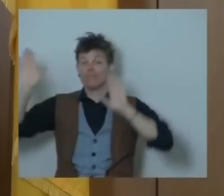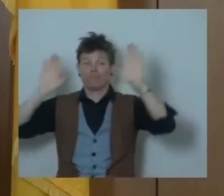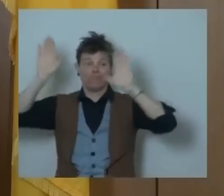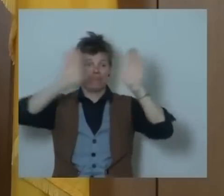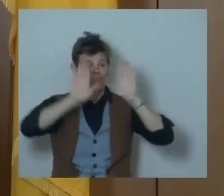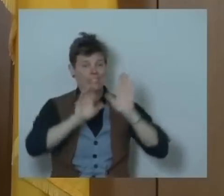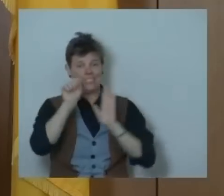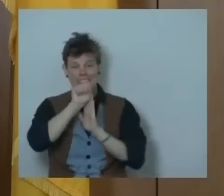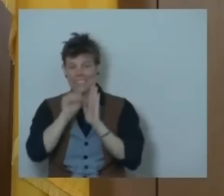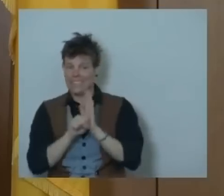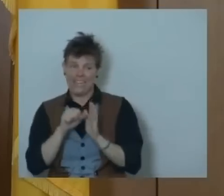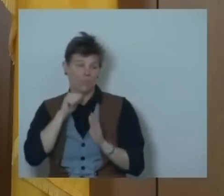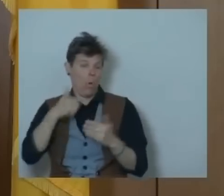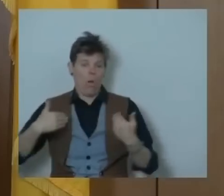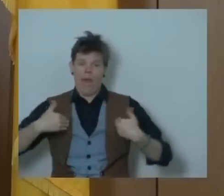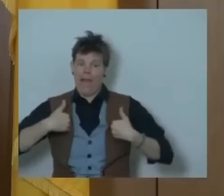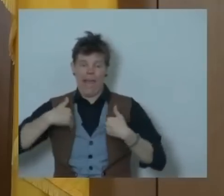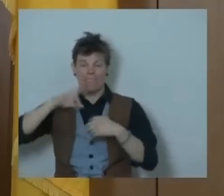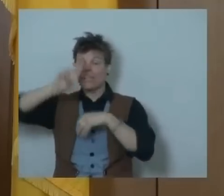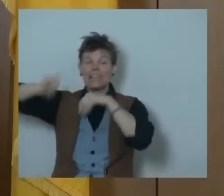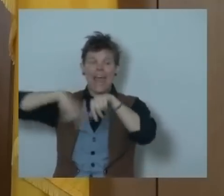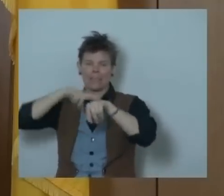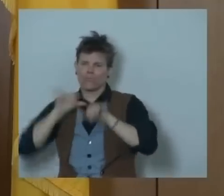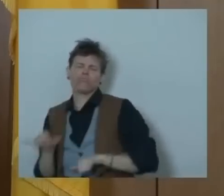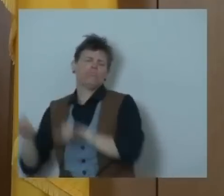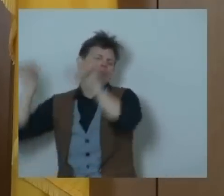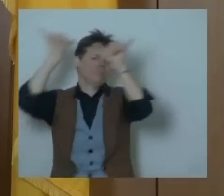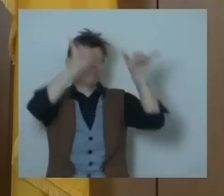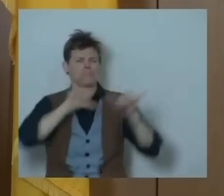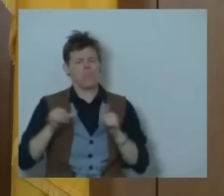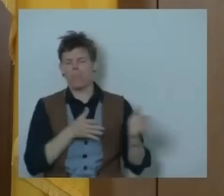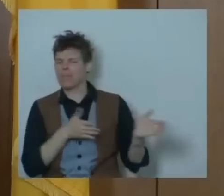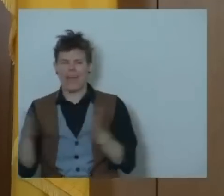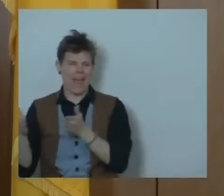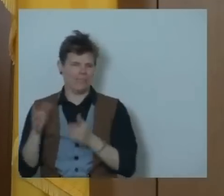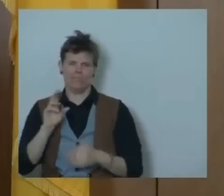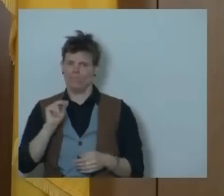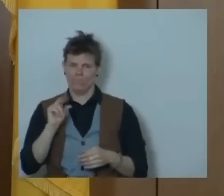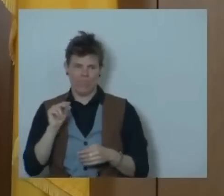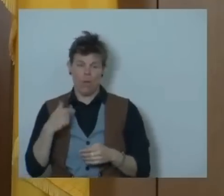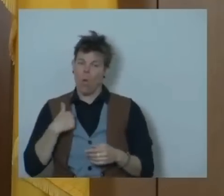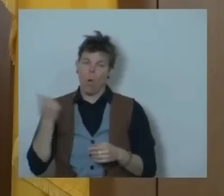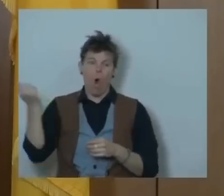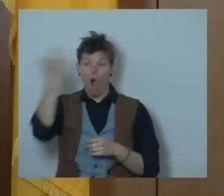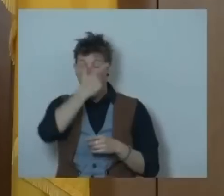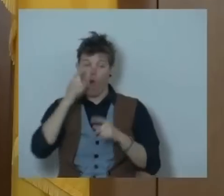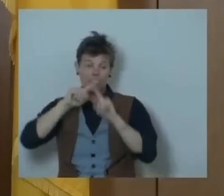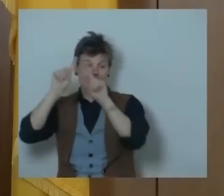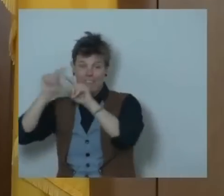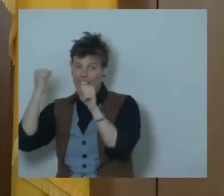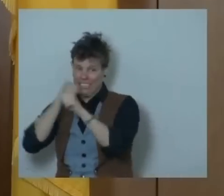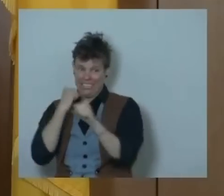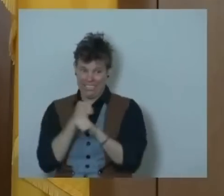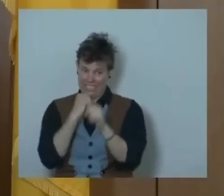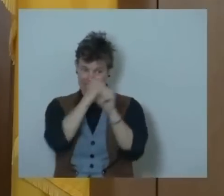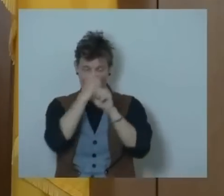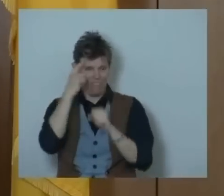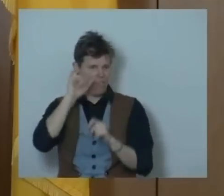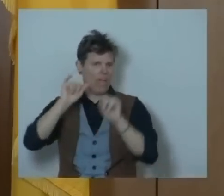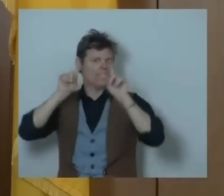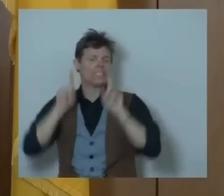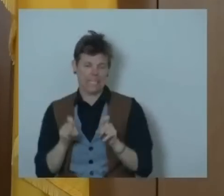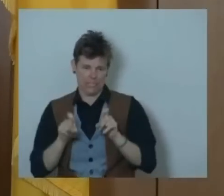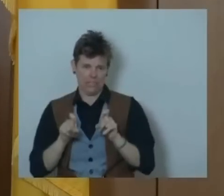national strategy, is going to be fighting for those. So what's my strategy? I'm going to be as